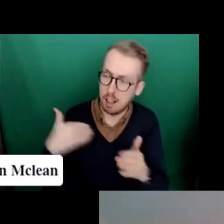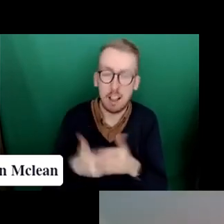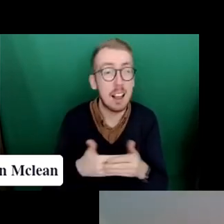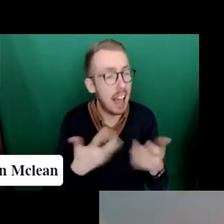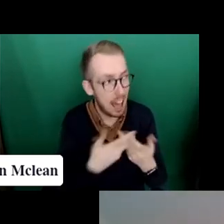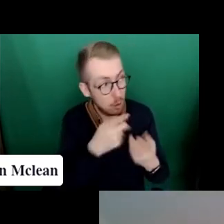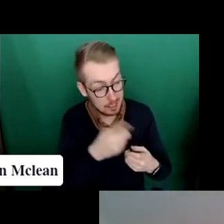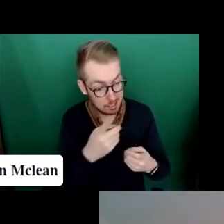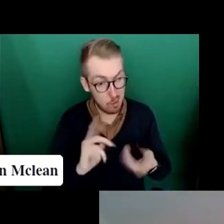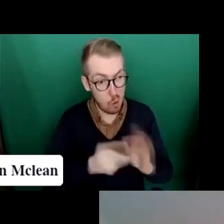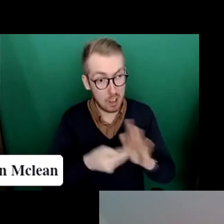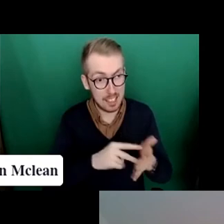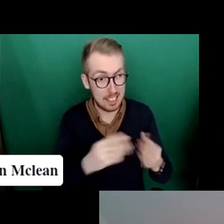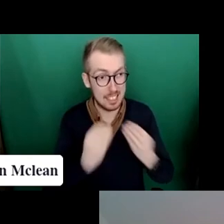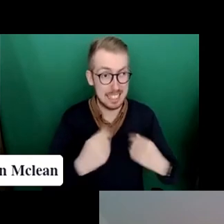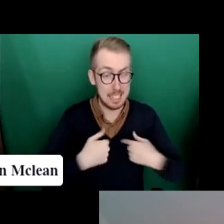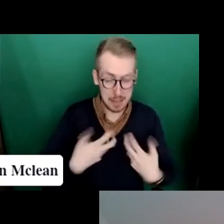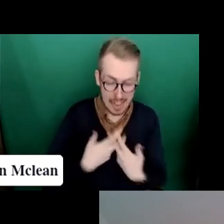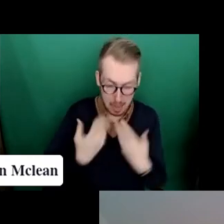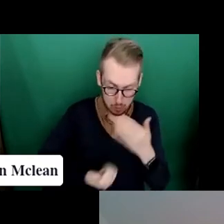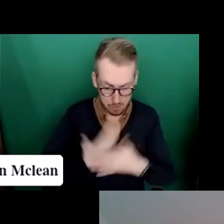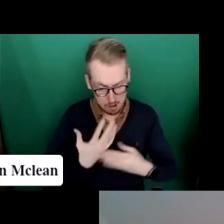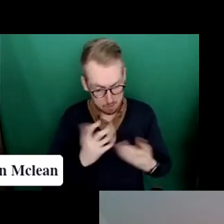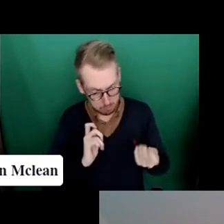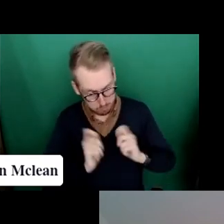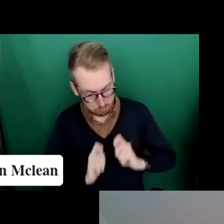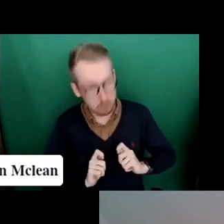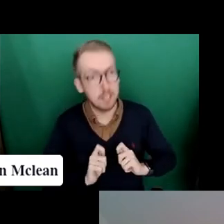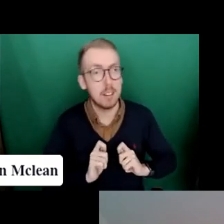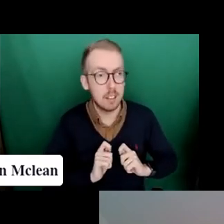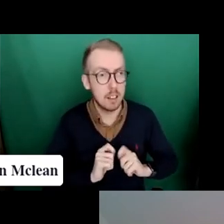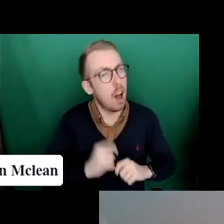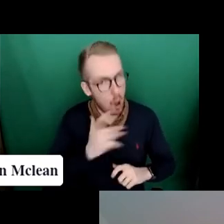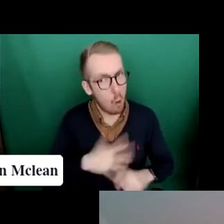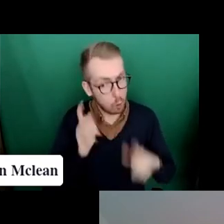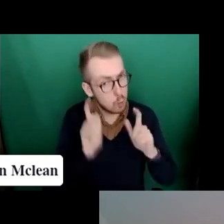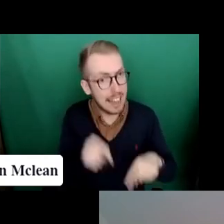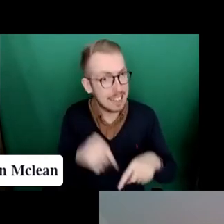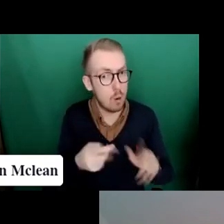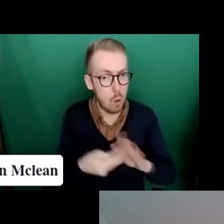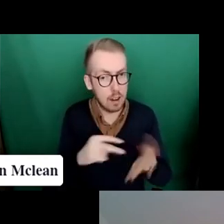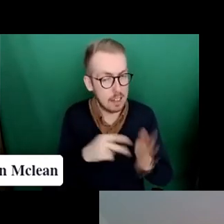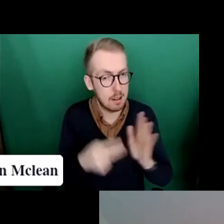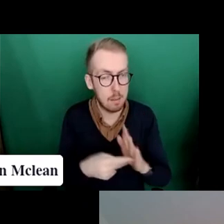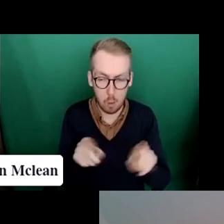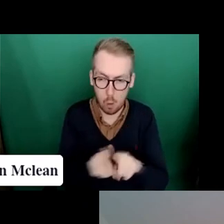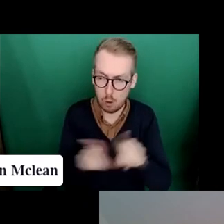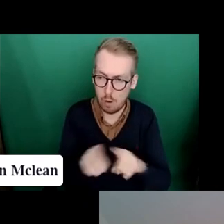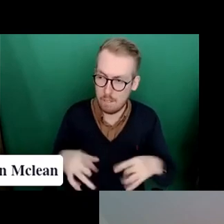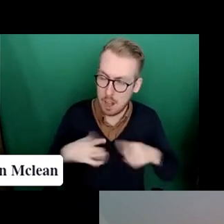to develop you, you know, or if that is something there, that's not only are you more inclined to stay in that organization for longer because you feel like